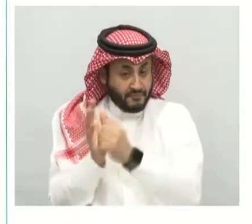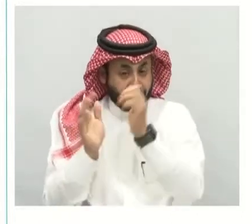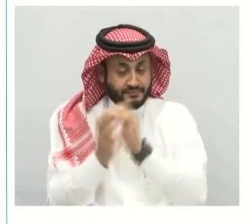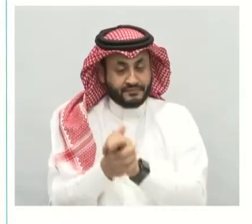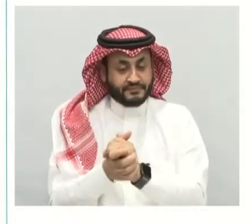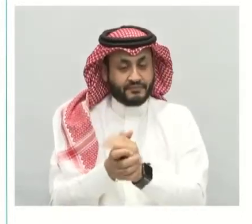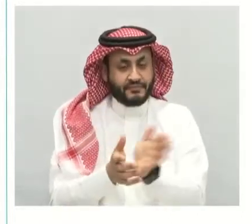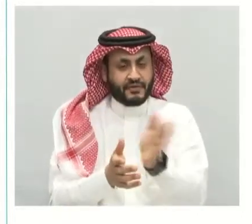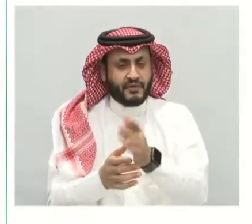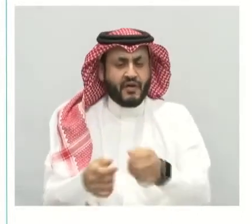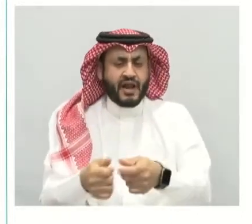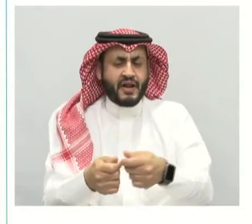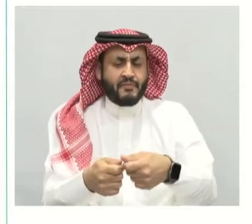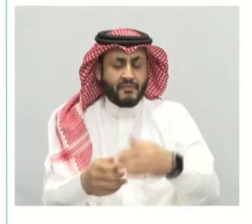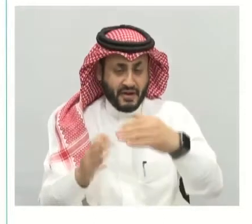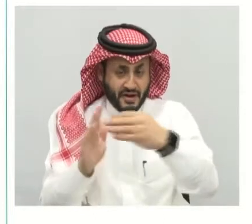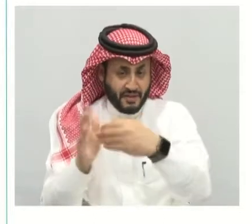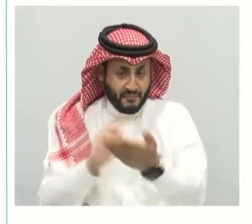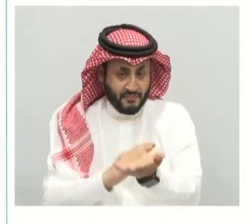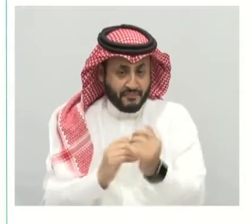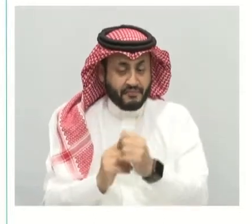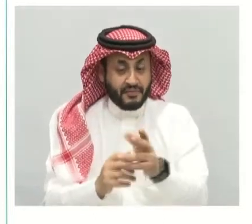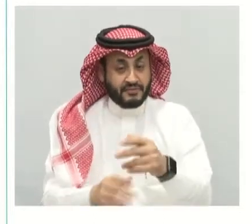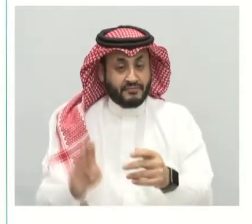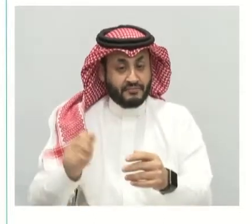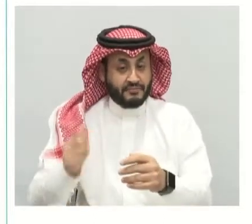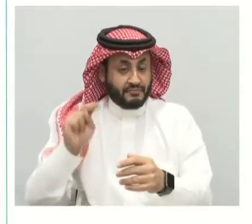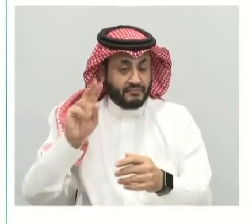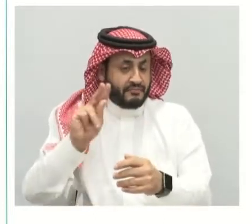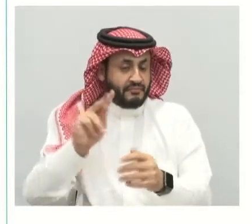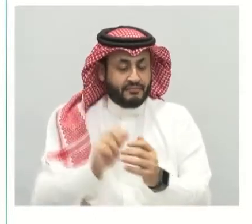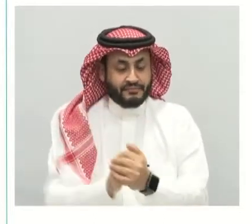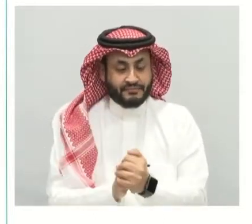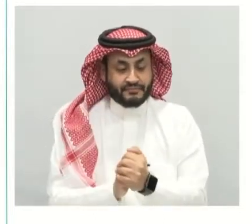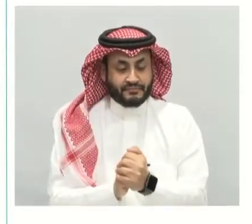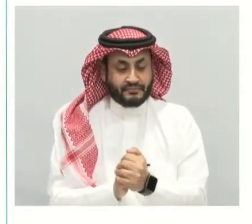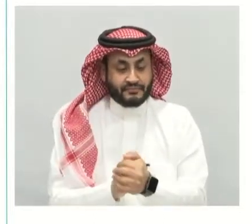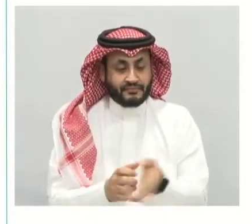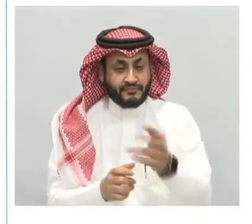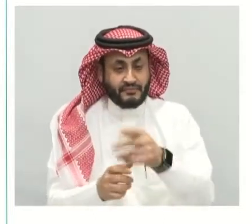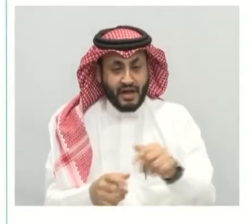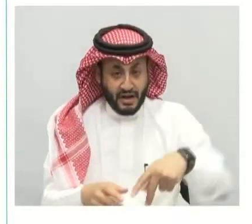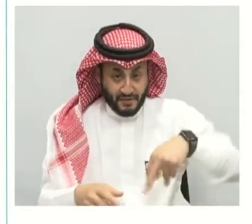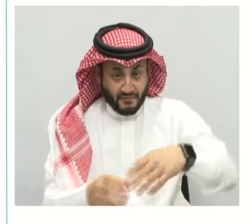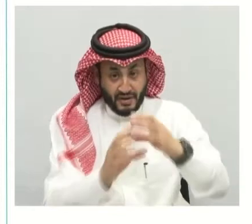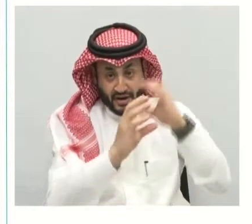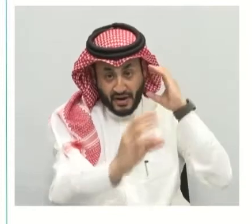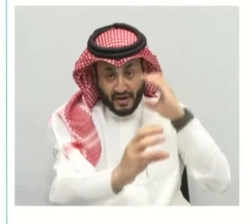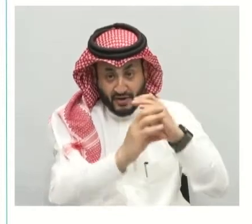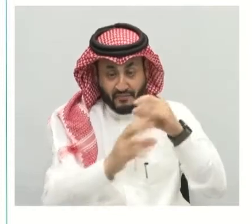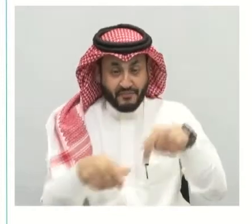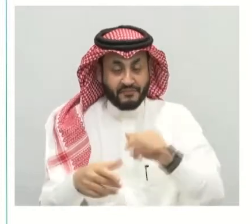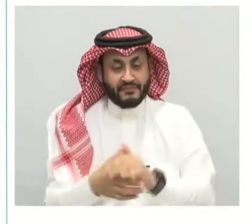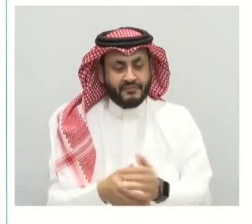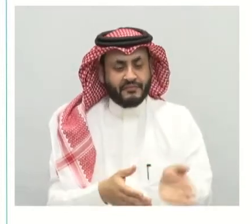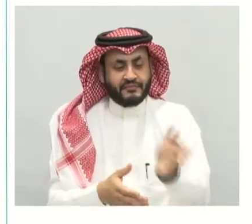can open an account, what that place is, it is a bank. And also you can take a bus, it is the bus station. And